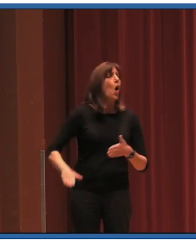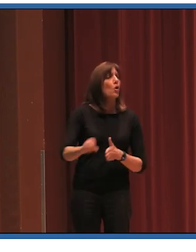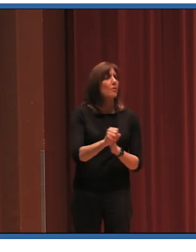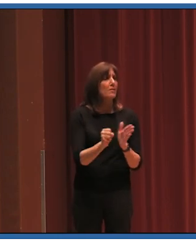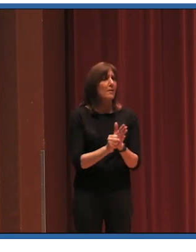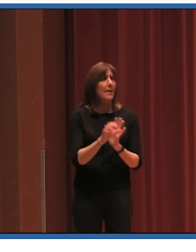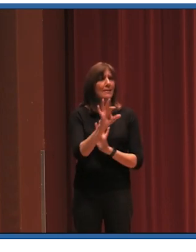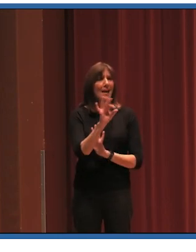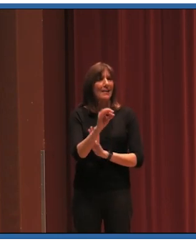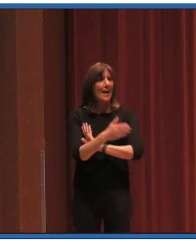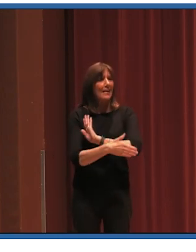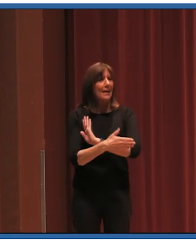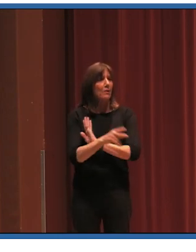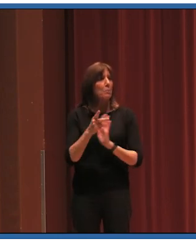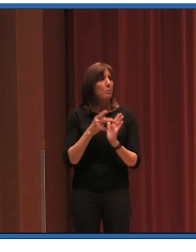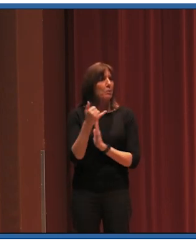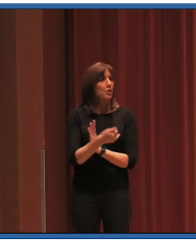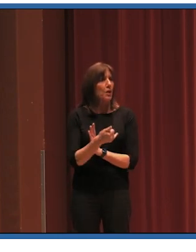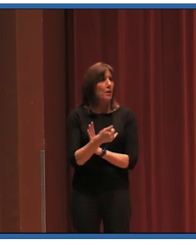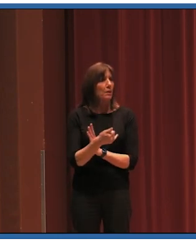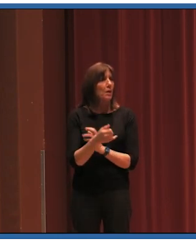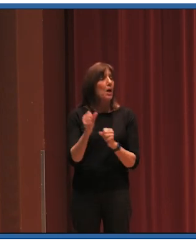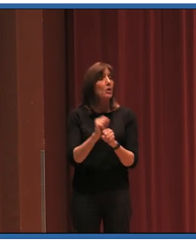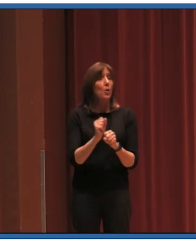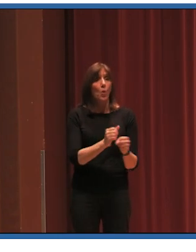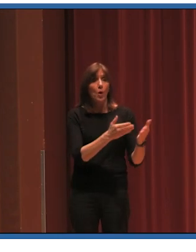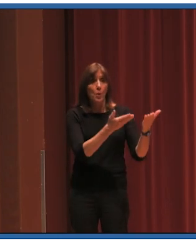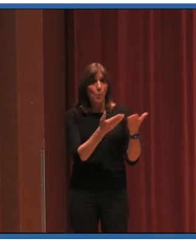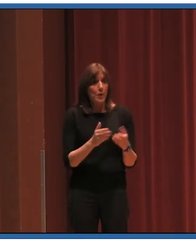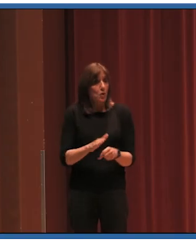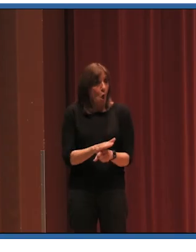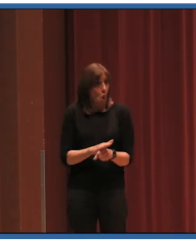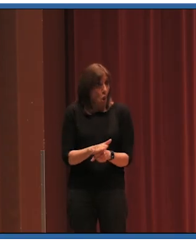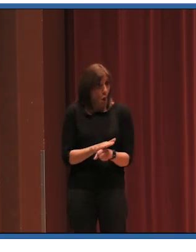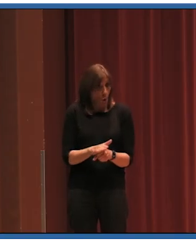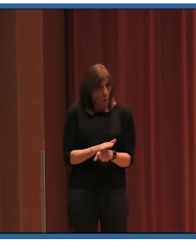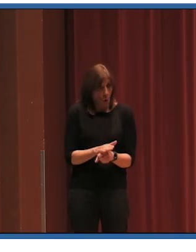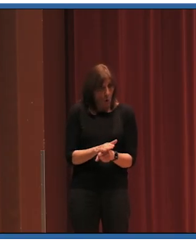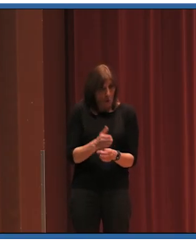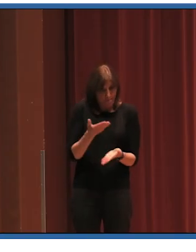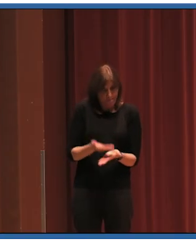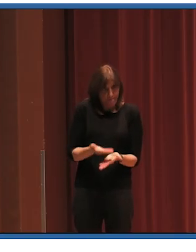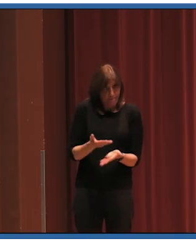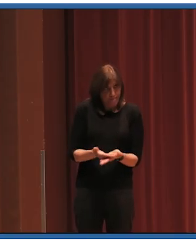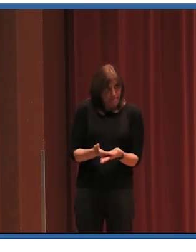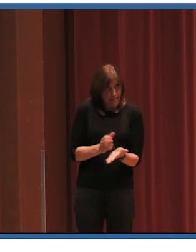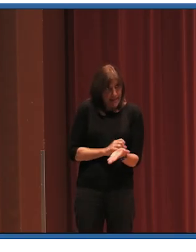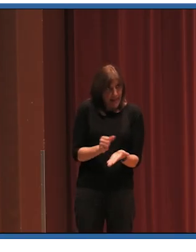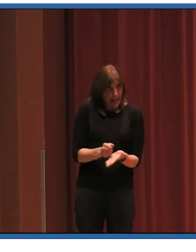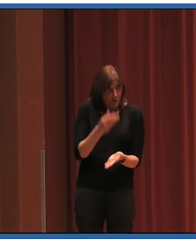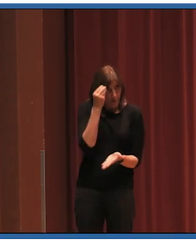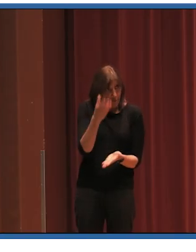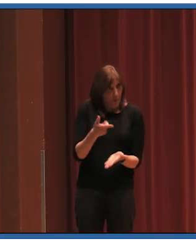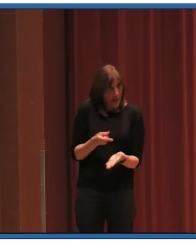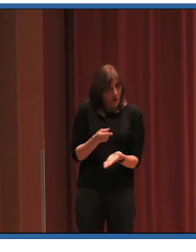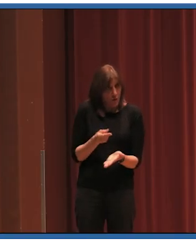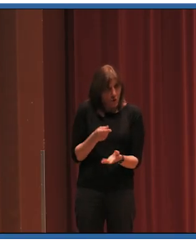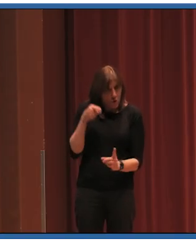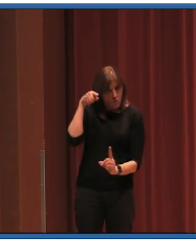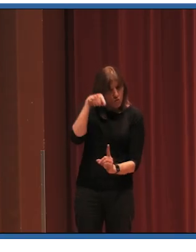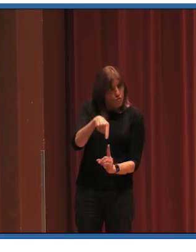project. This work brings local-level cancer data directly to our communities, county by